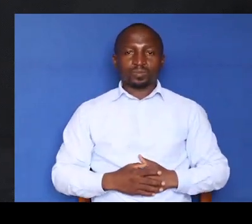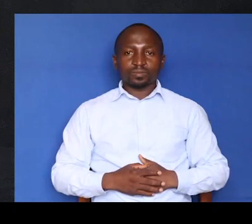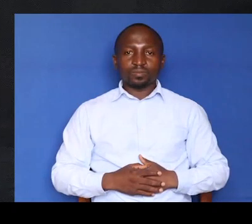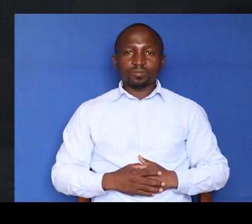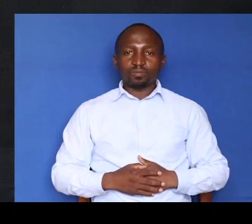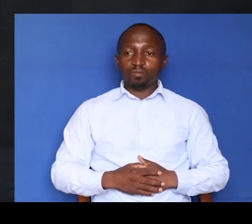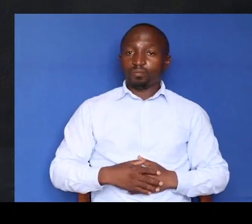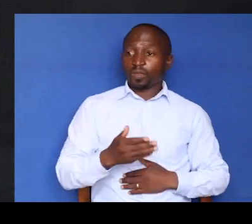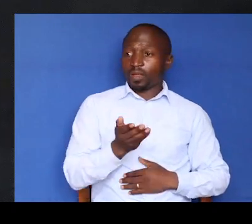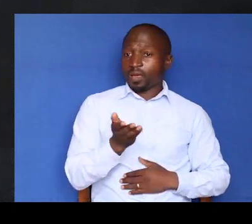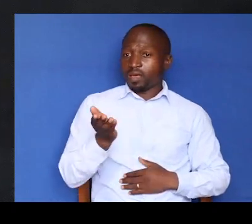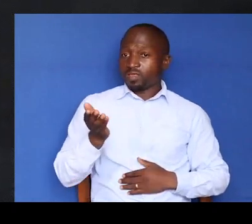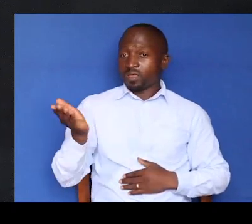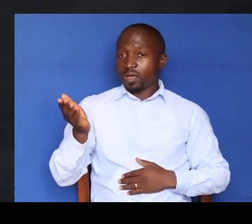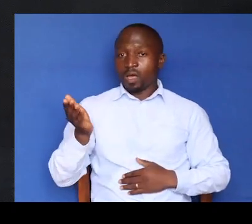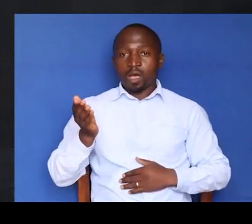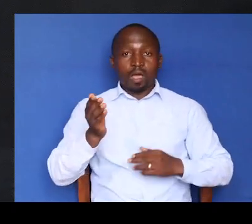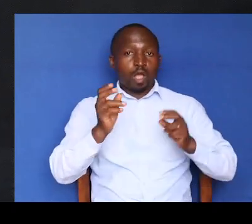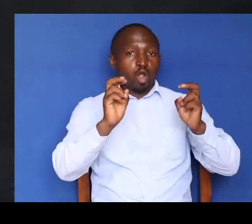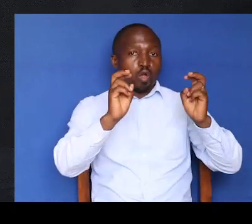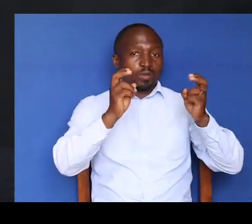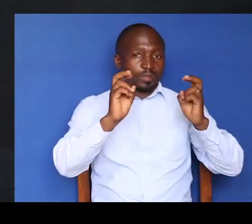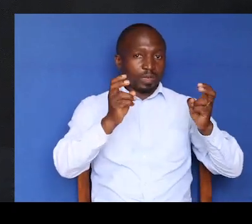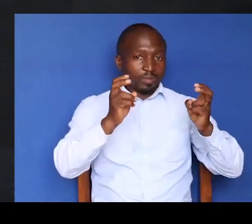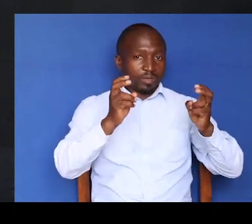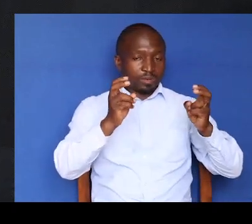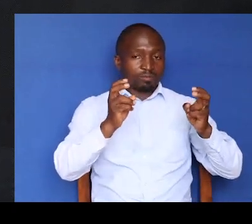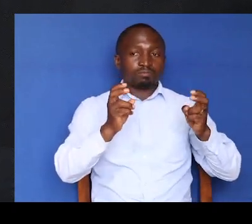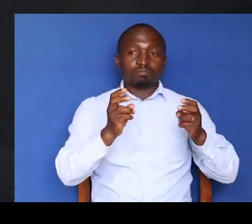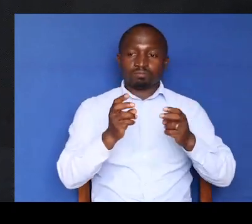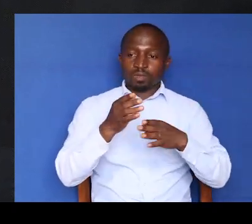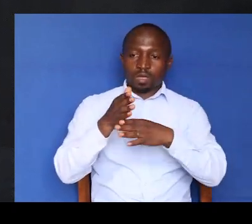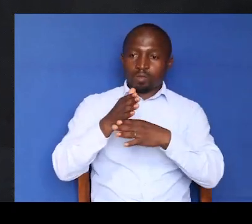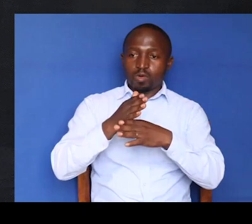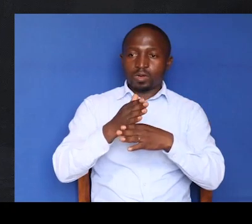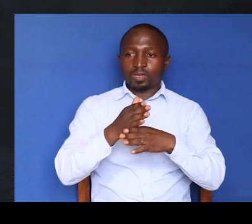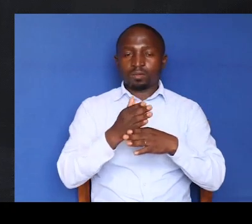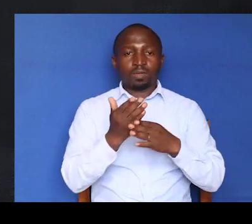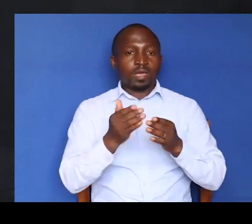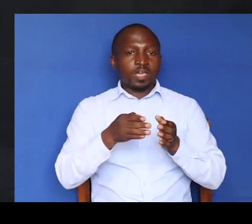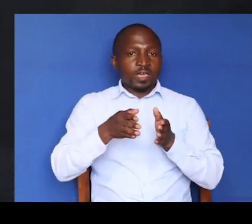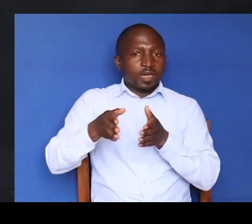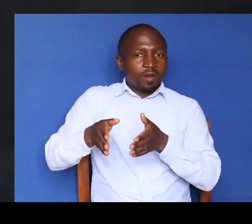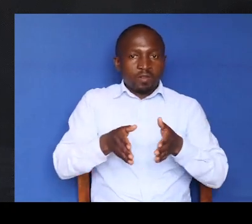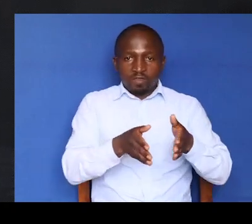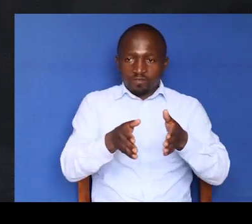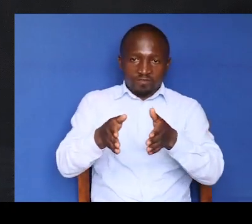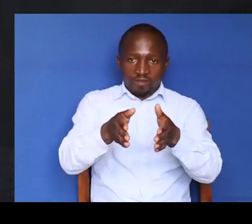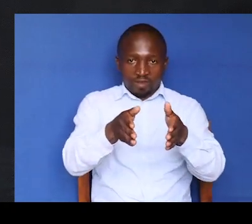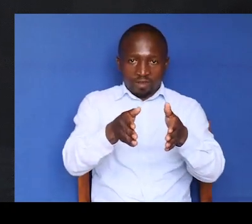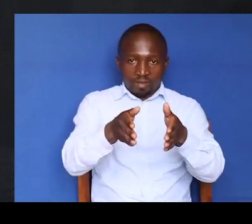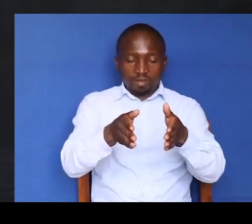with other concepts related to the study of rivers. We are going to have the concept of